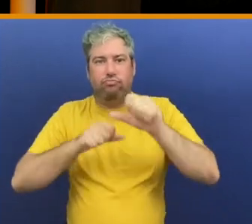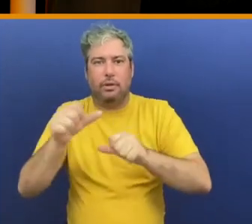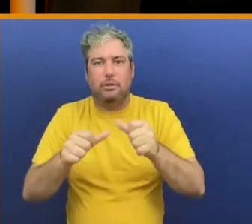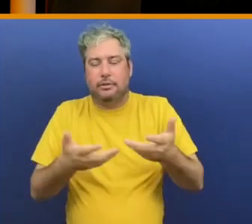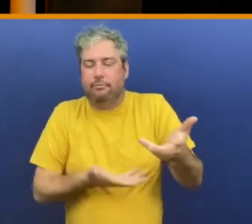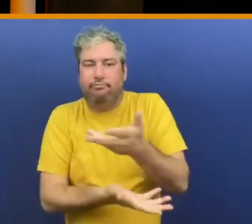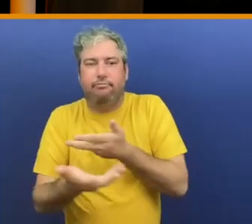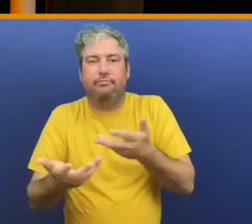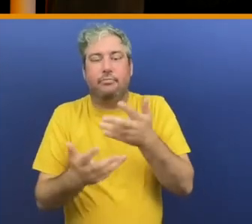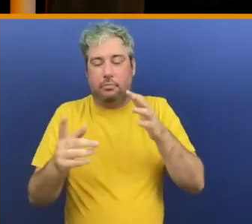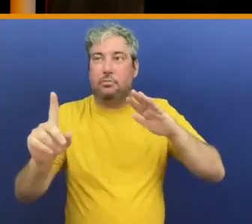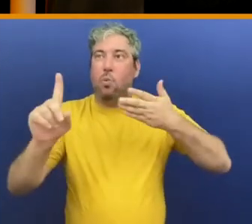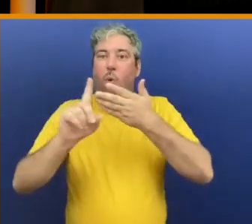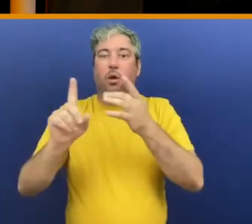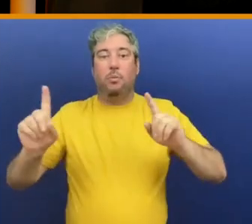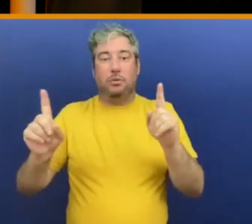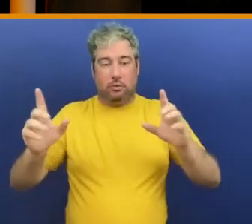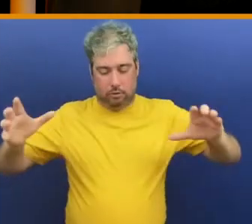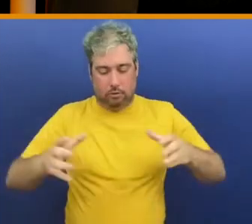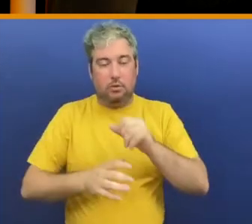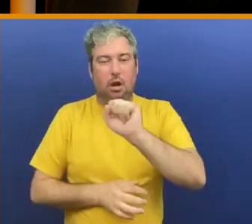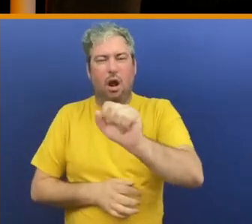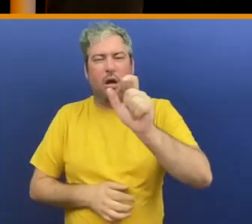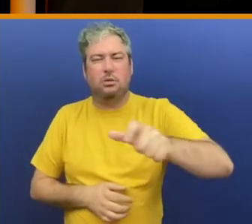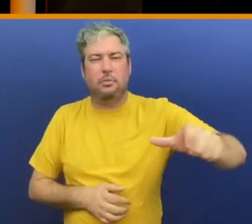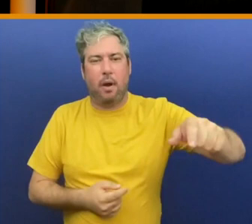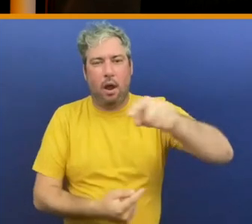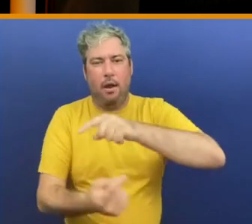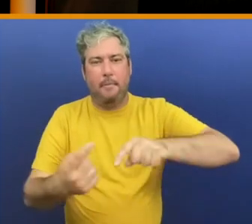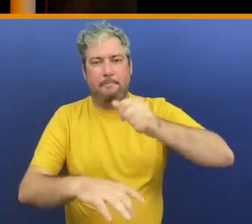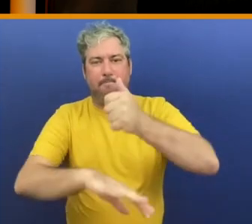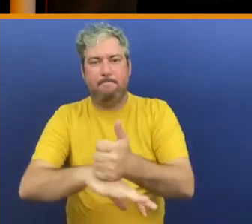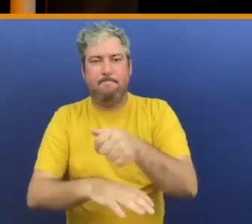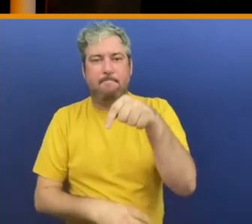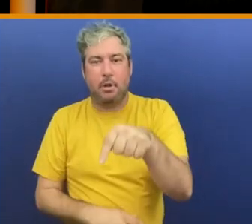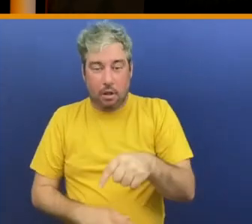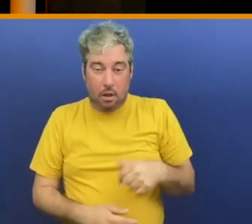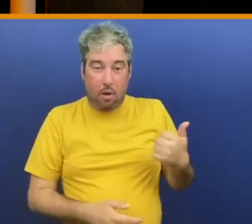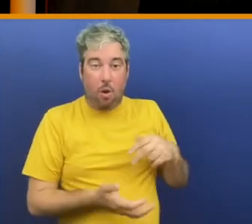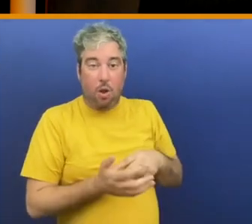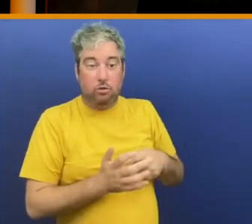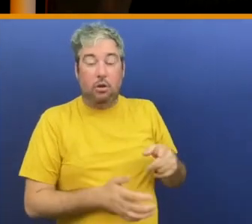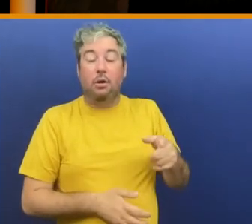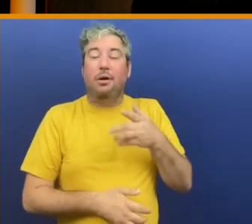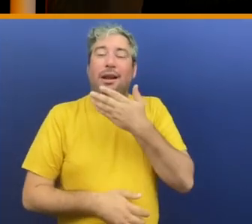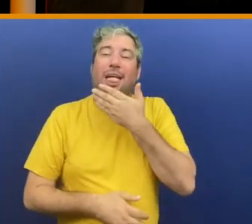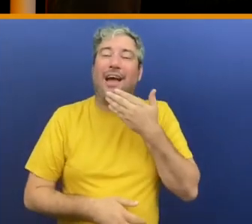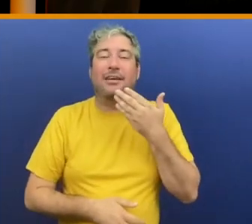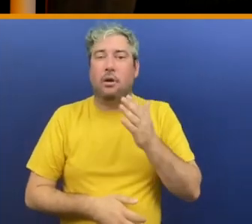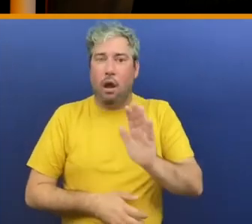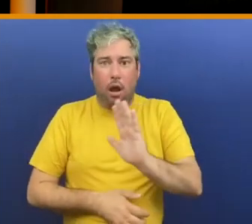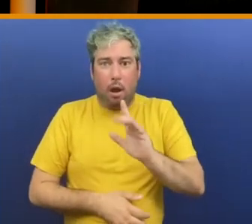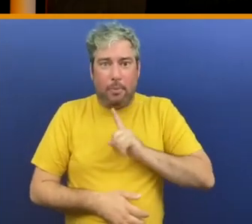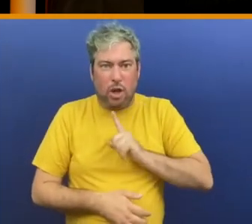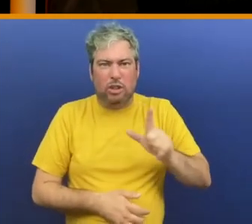These organizations don't do this because they're nice. They do it because of competitive threat. And the parallels with what our party needs to do to reform the way it works